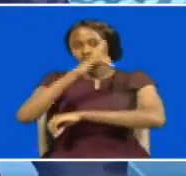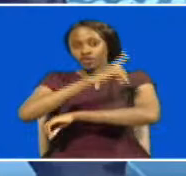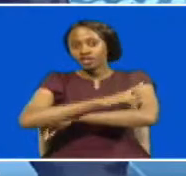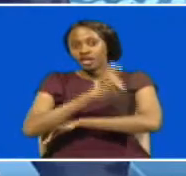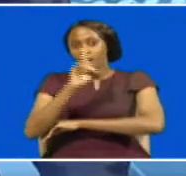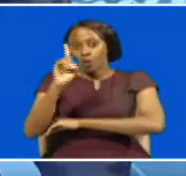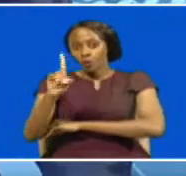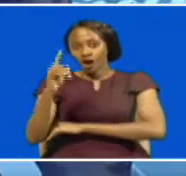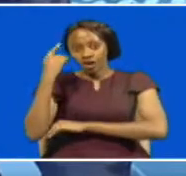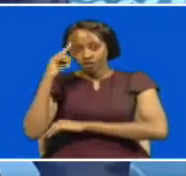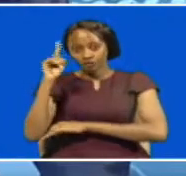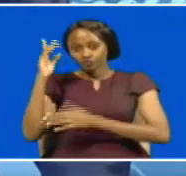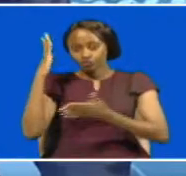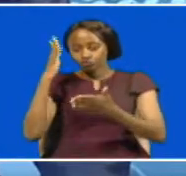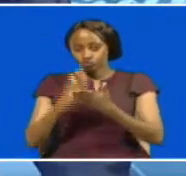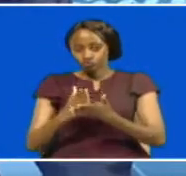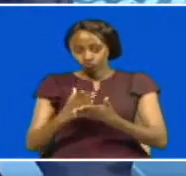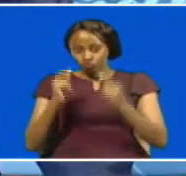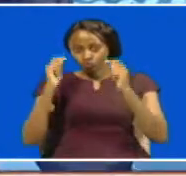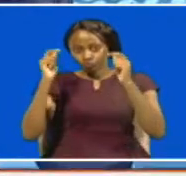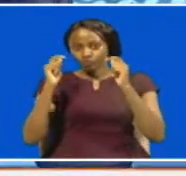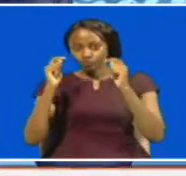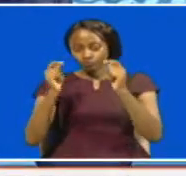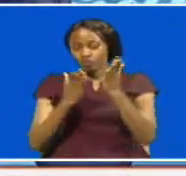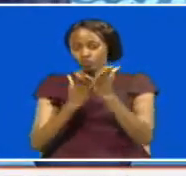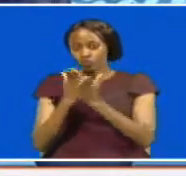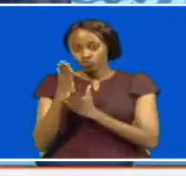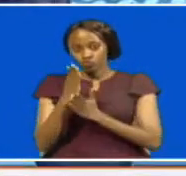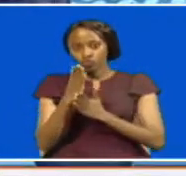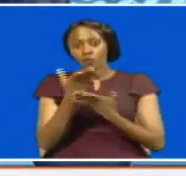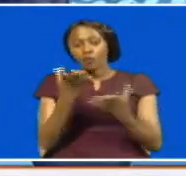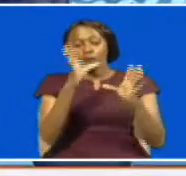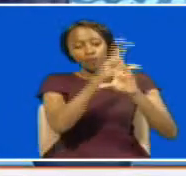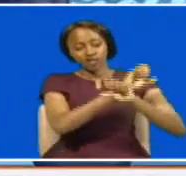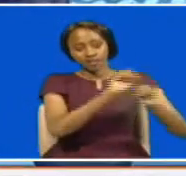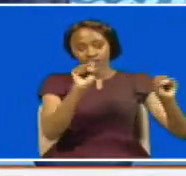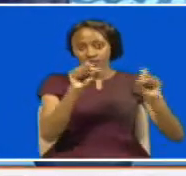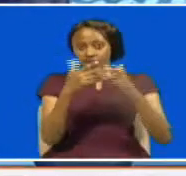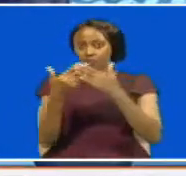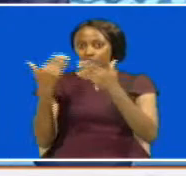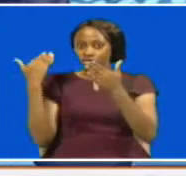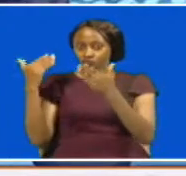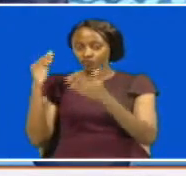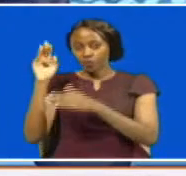seven-day ceasefire ultimatum by the president and the former prime minister.